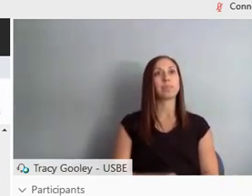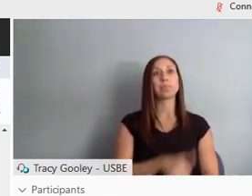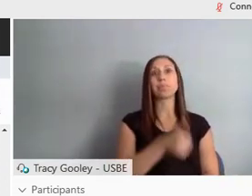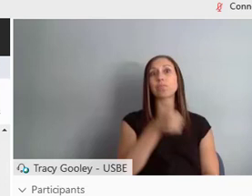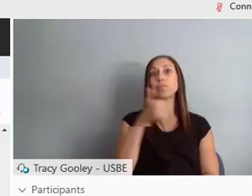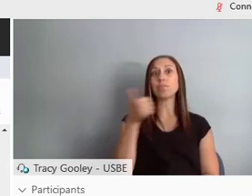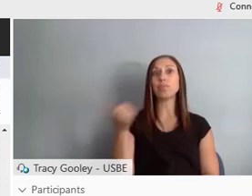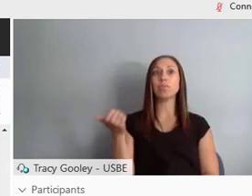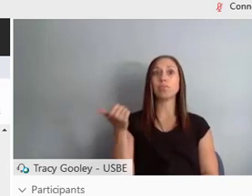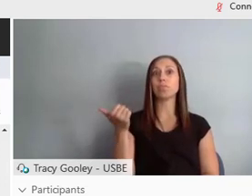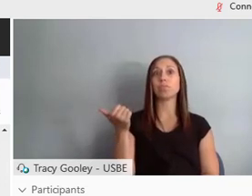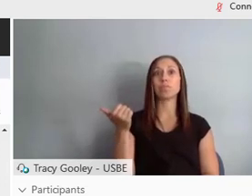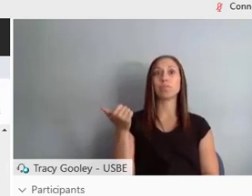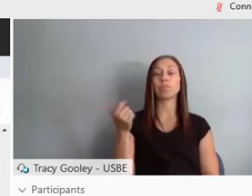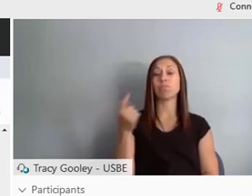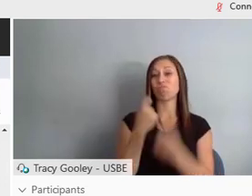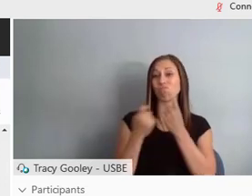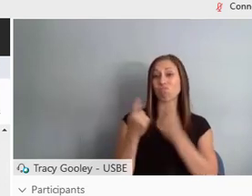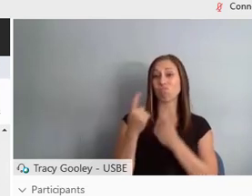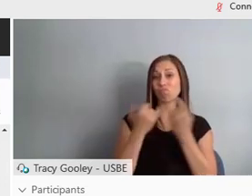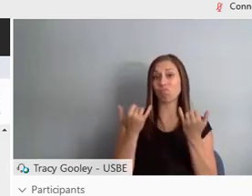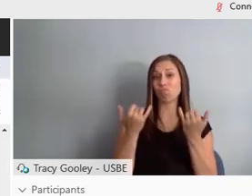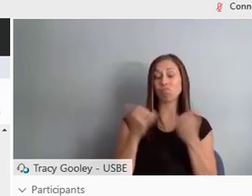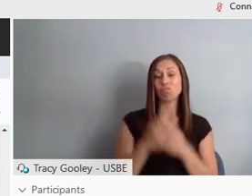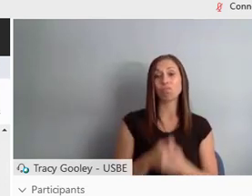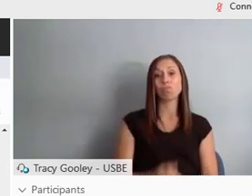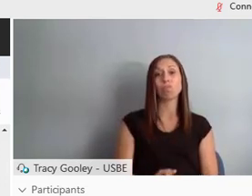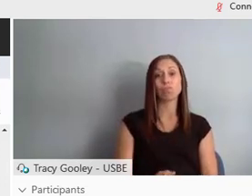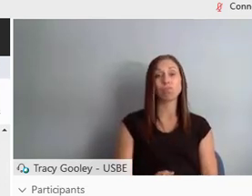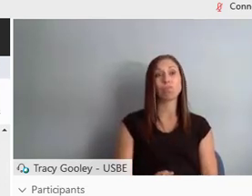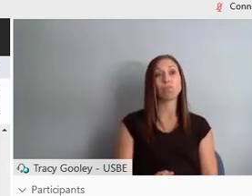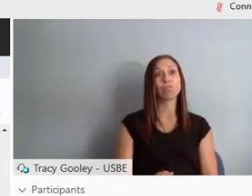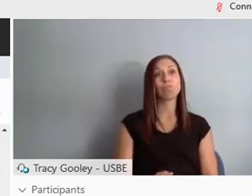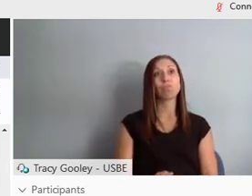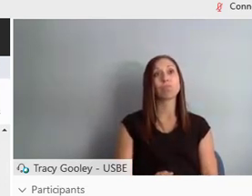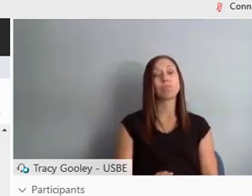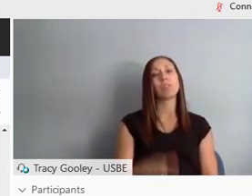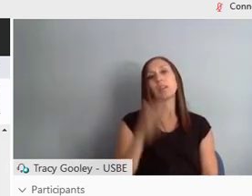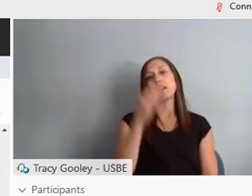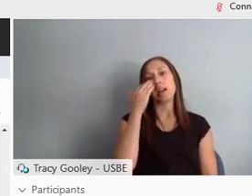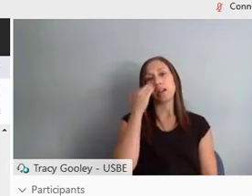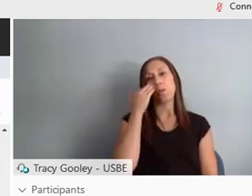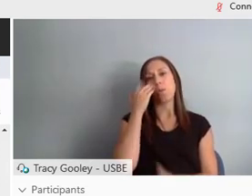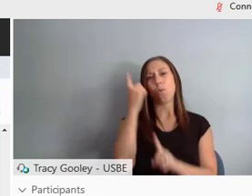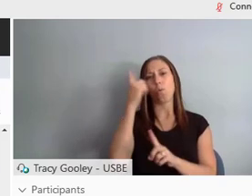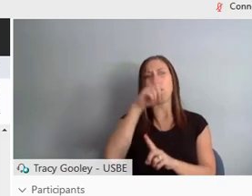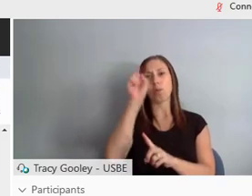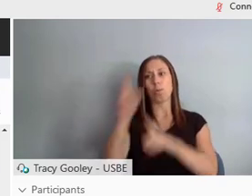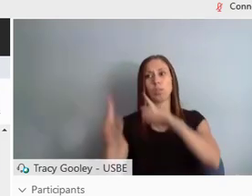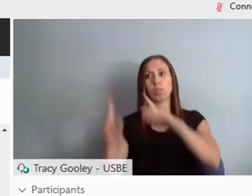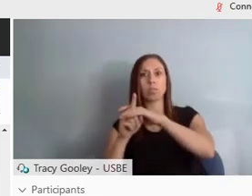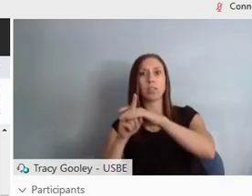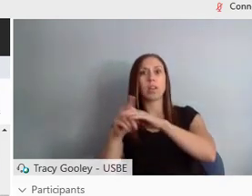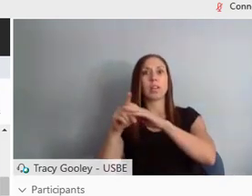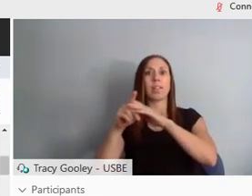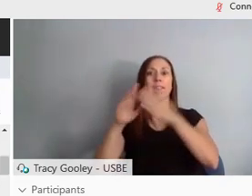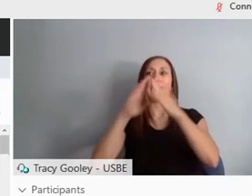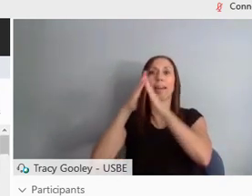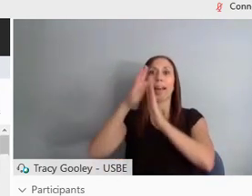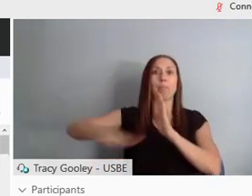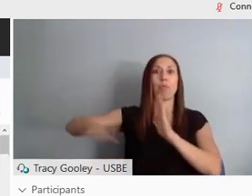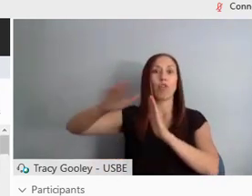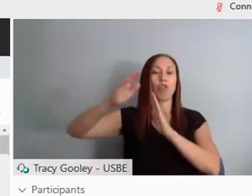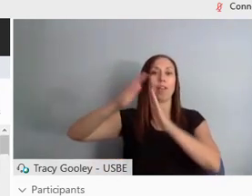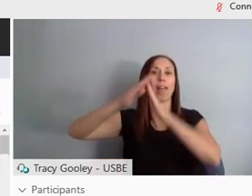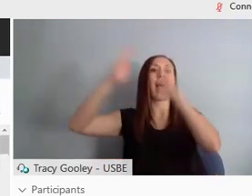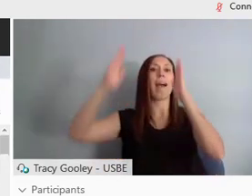great. Any other questions? And I know we had the question about the neighborhood house. I don't know